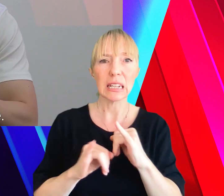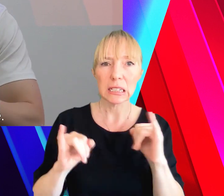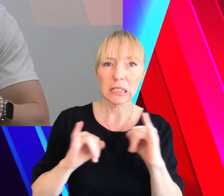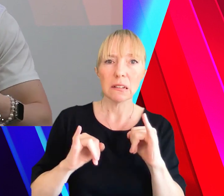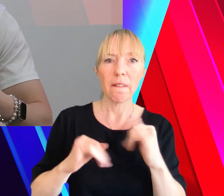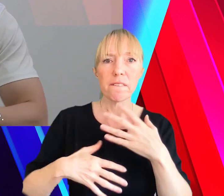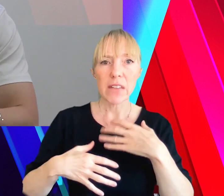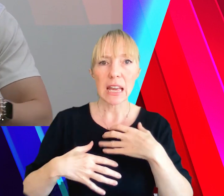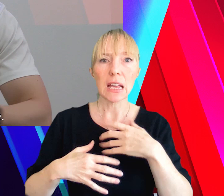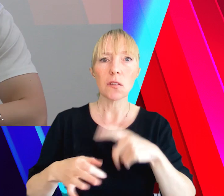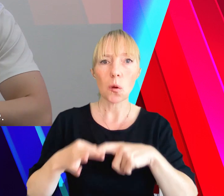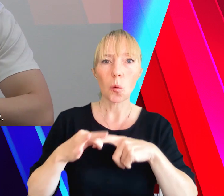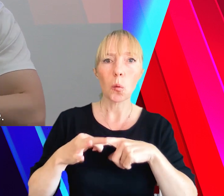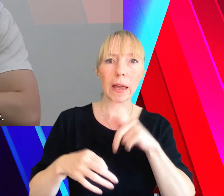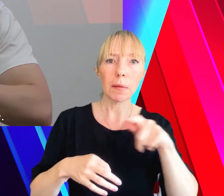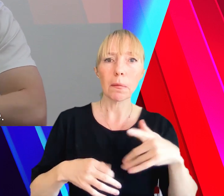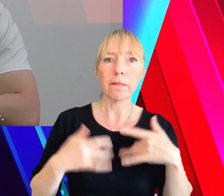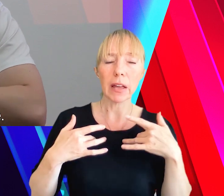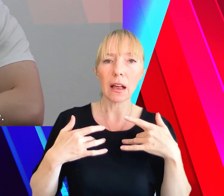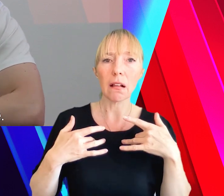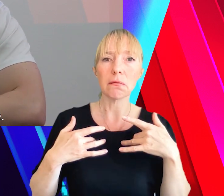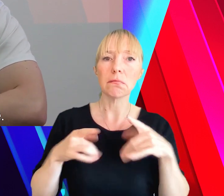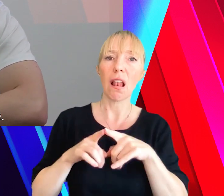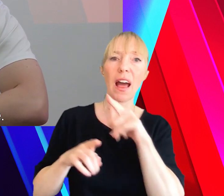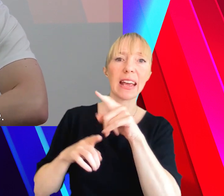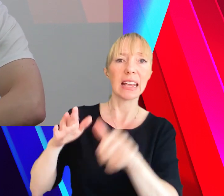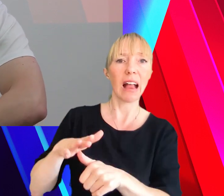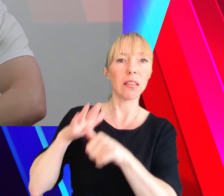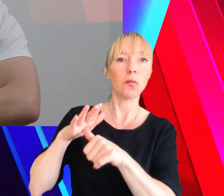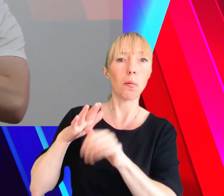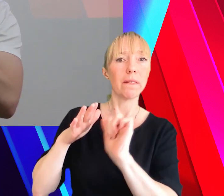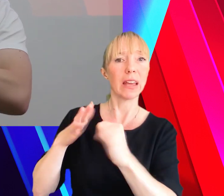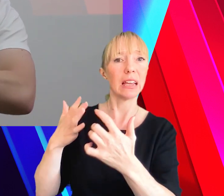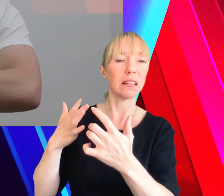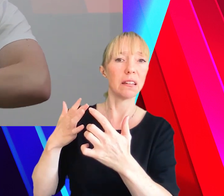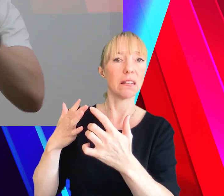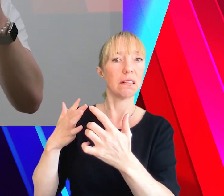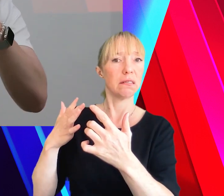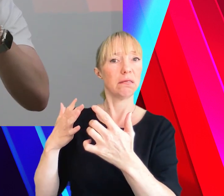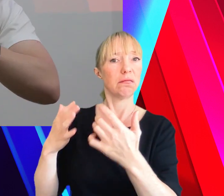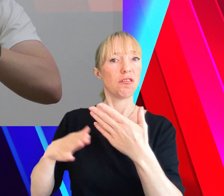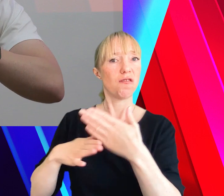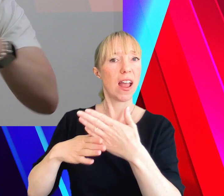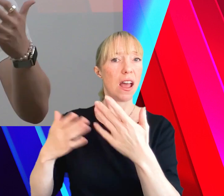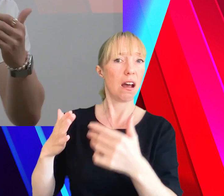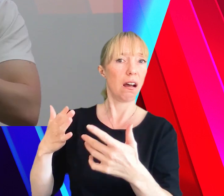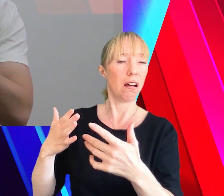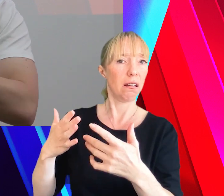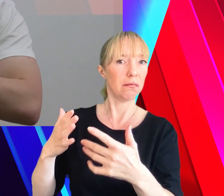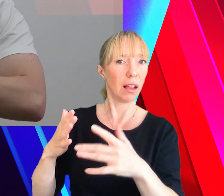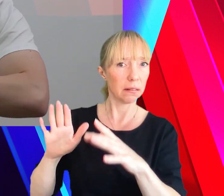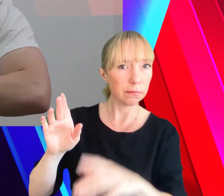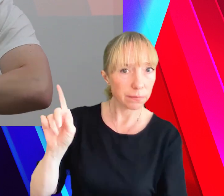all these kind of really toxic fears and things that queer people feel like, and it's like he's at the top of his game and all